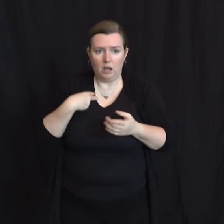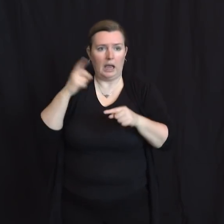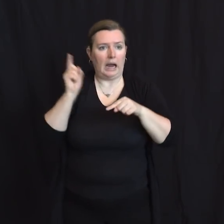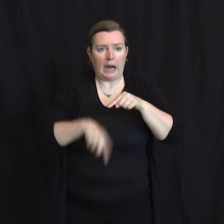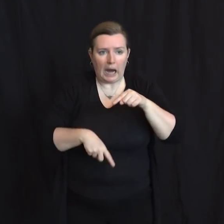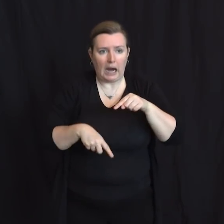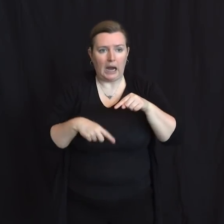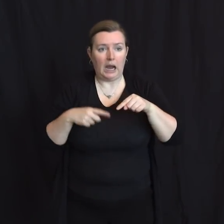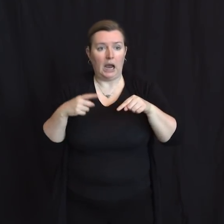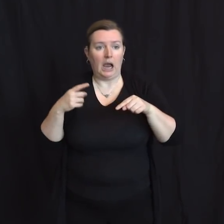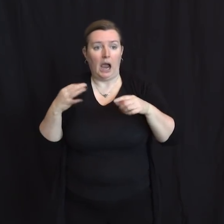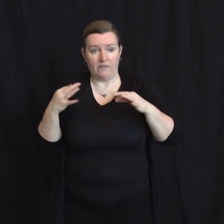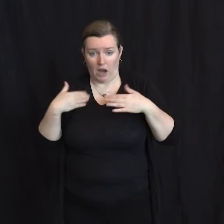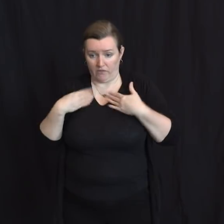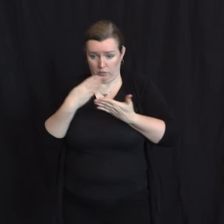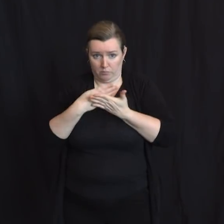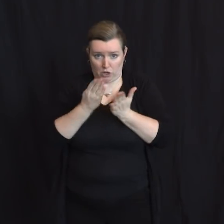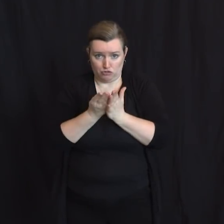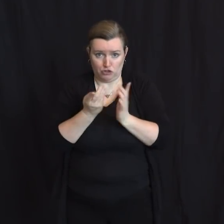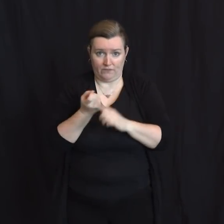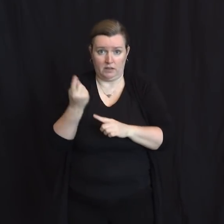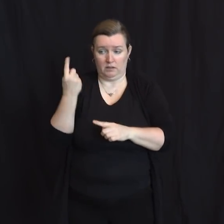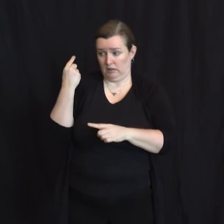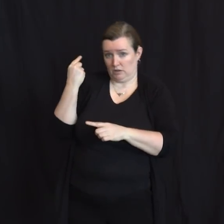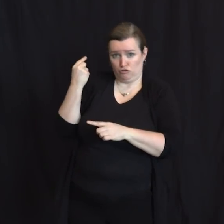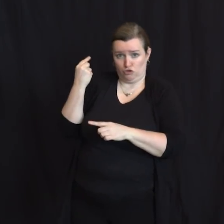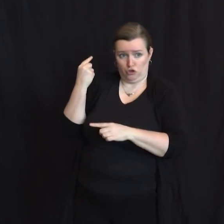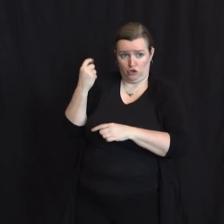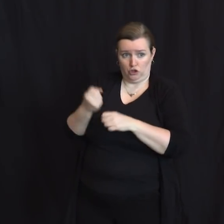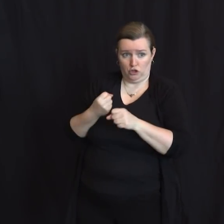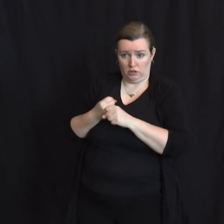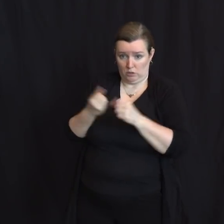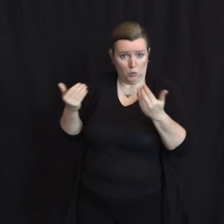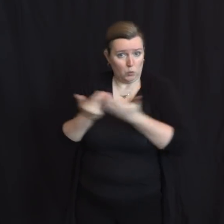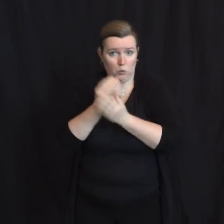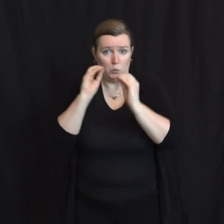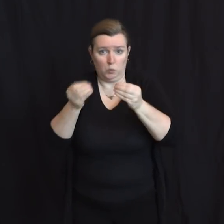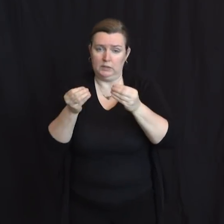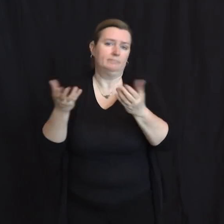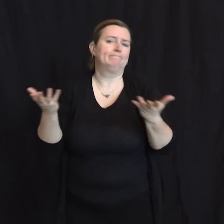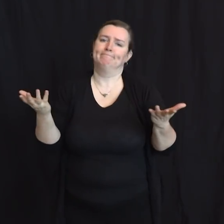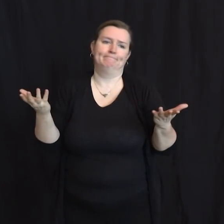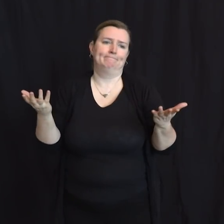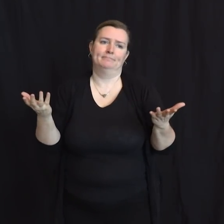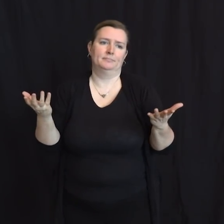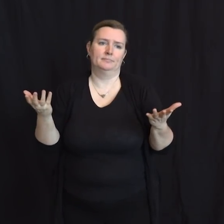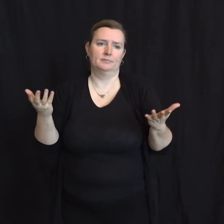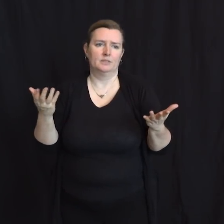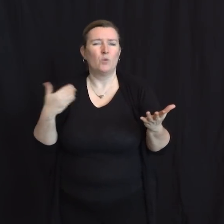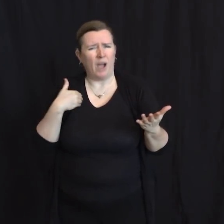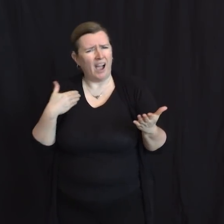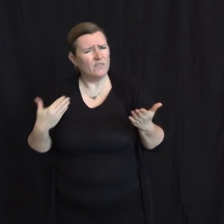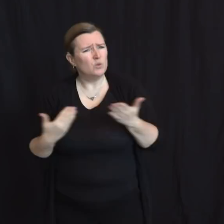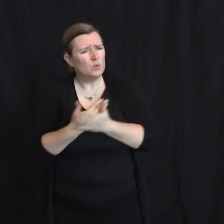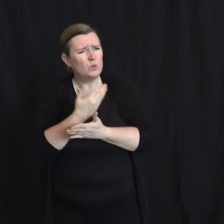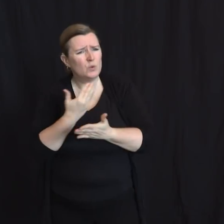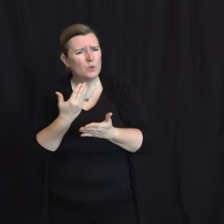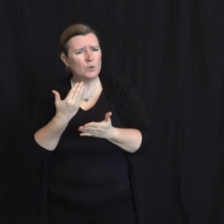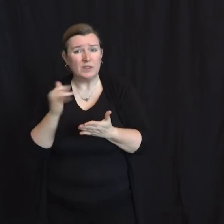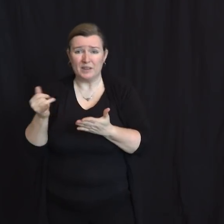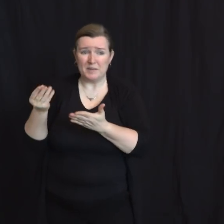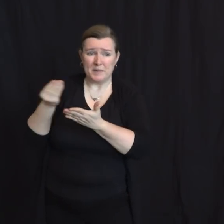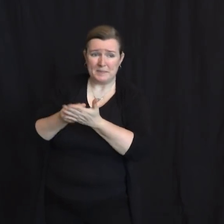for last year. Well, we have expenses that are new. A lot of those are reimbursable through other federal